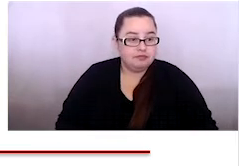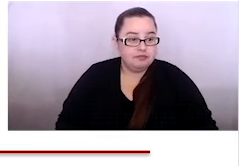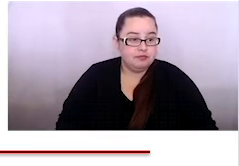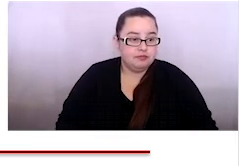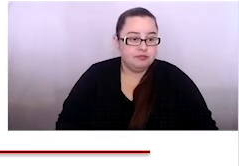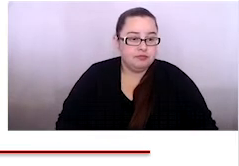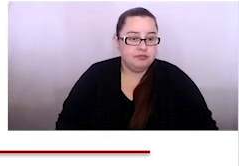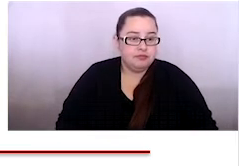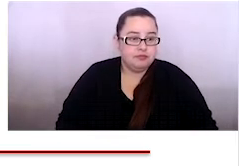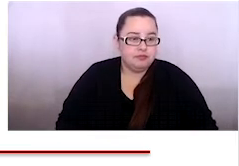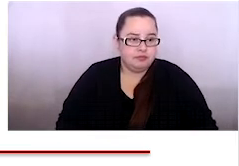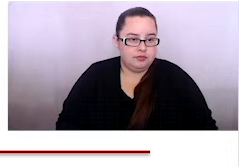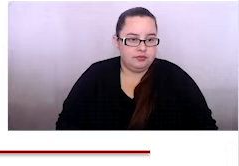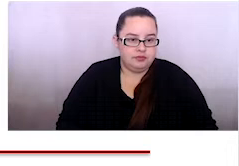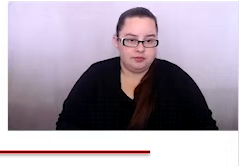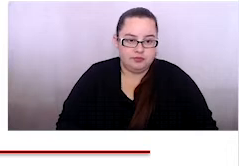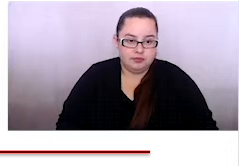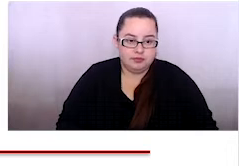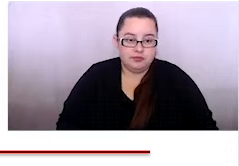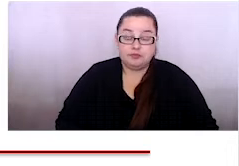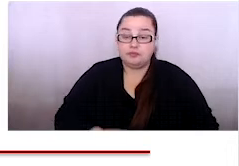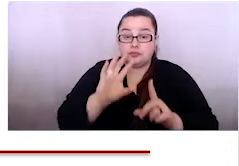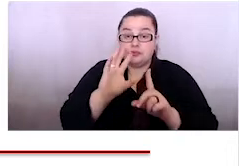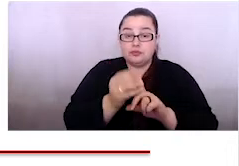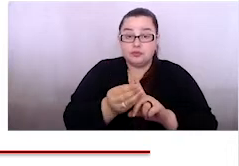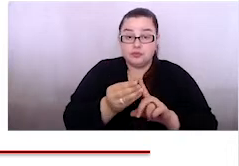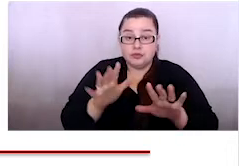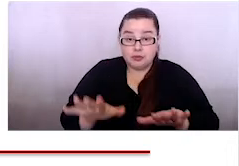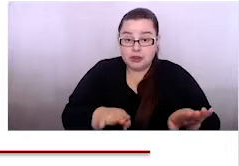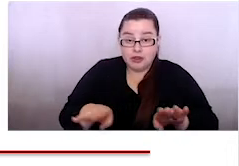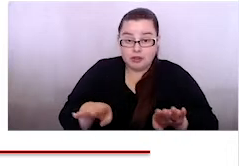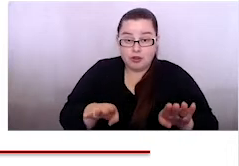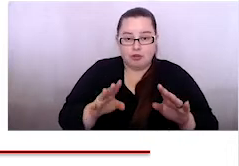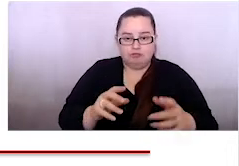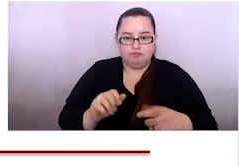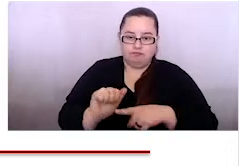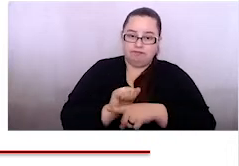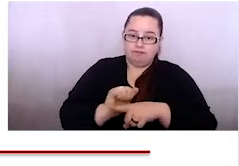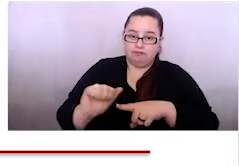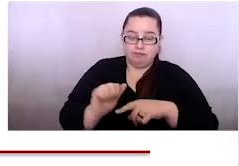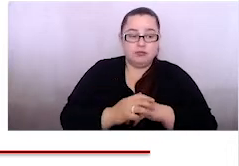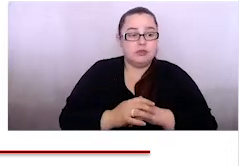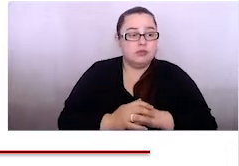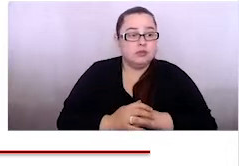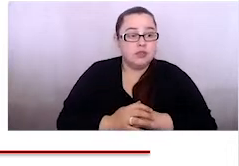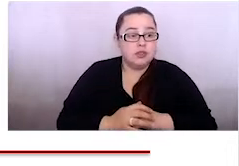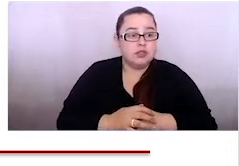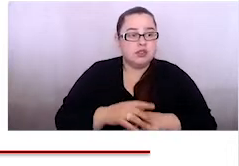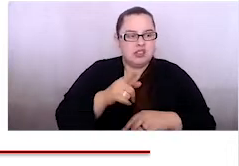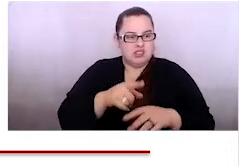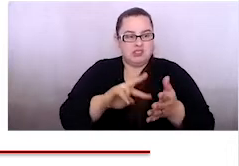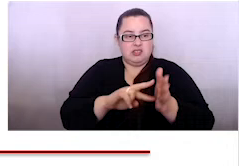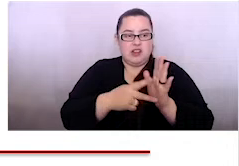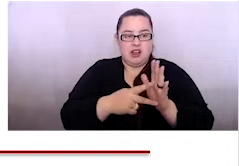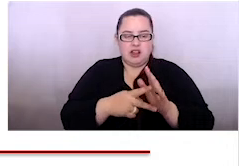Cultural behavioral practices. Now, this can be defined as a recurrent way